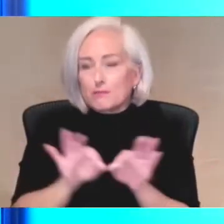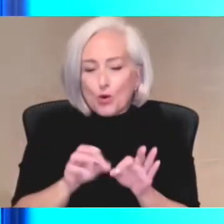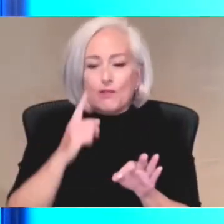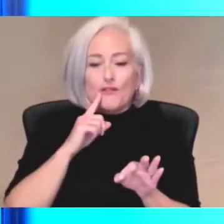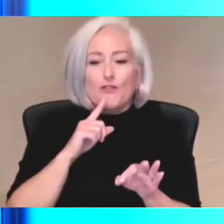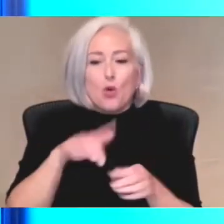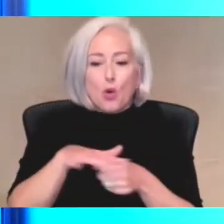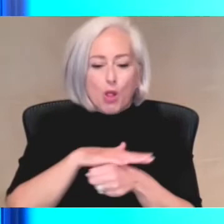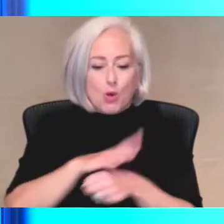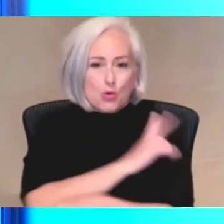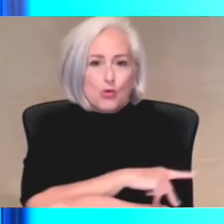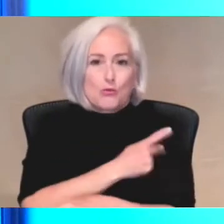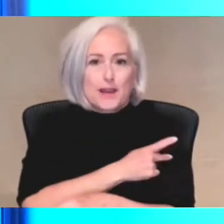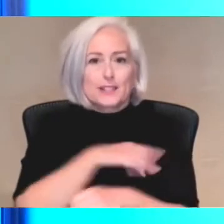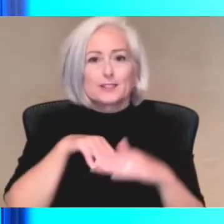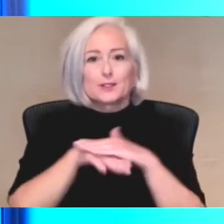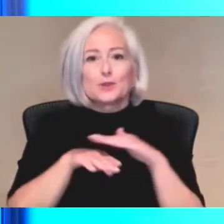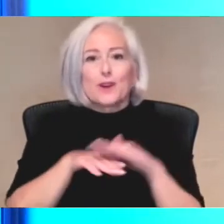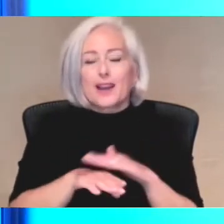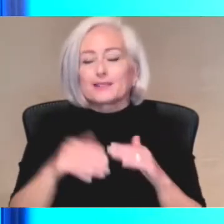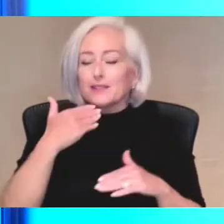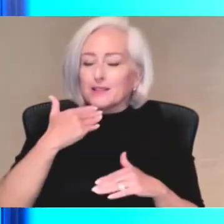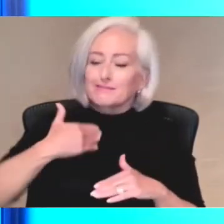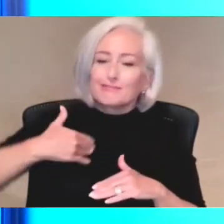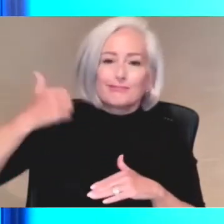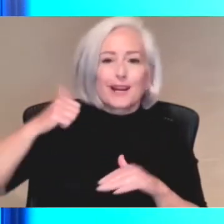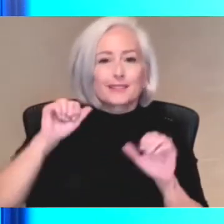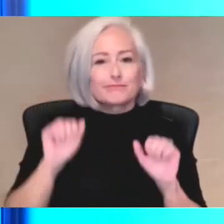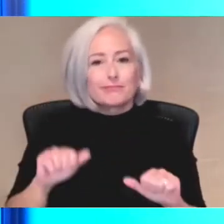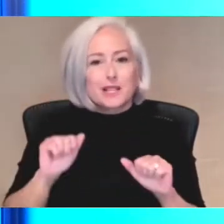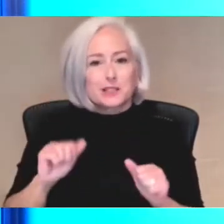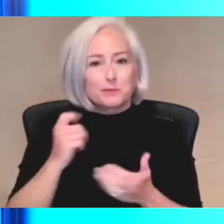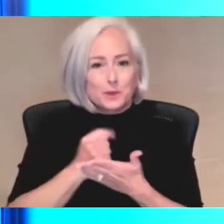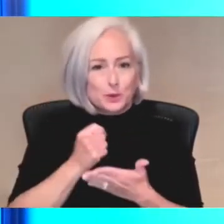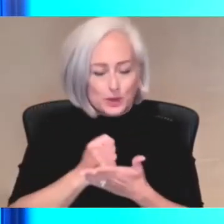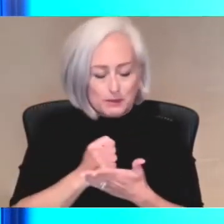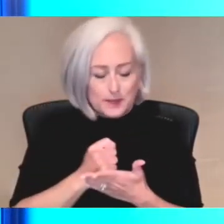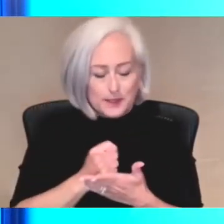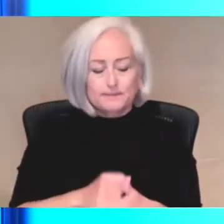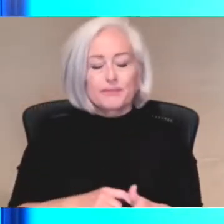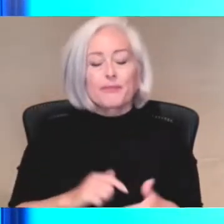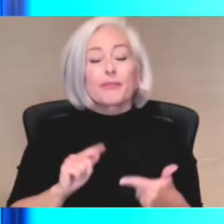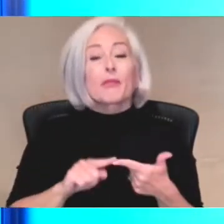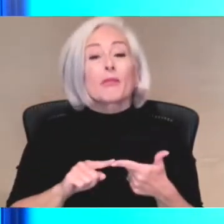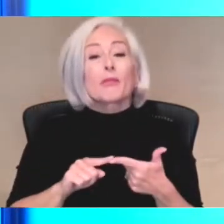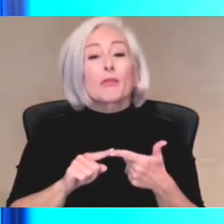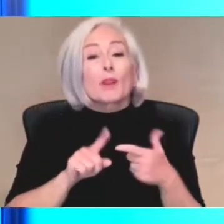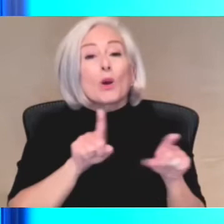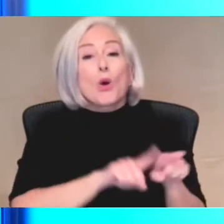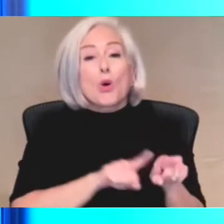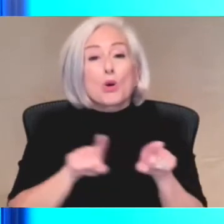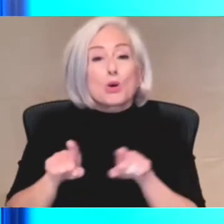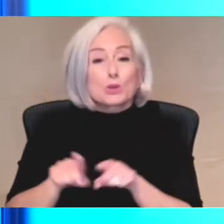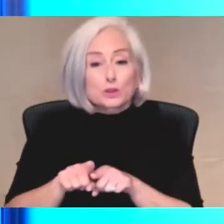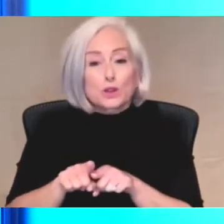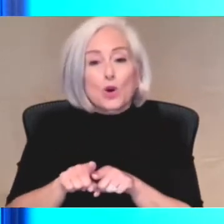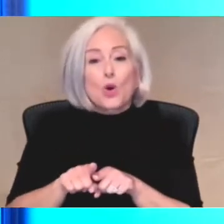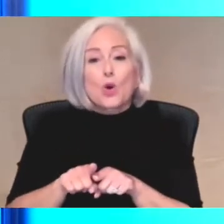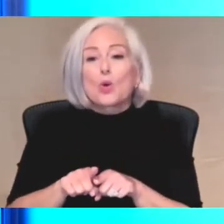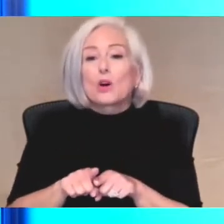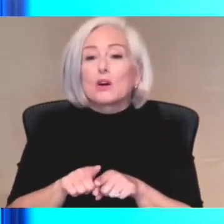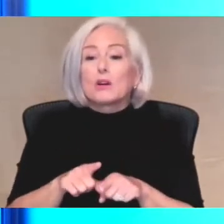Of course, there are other benefits in terms of for the institution